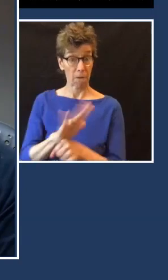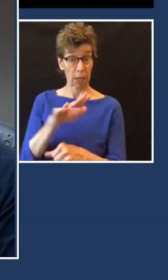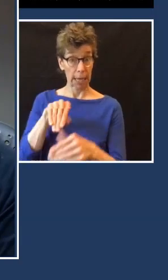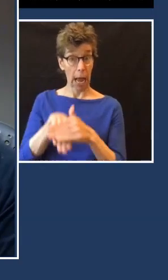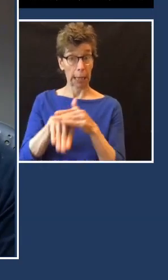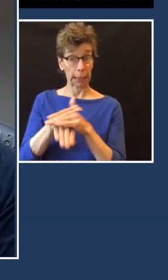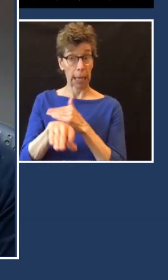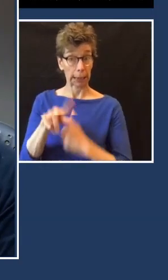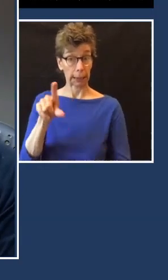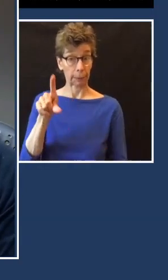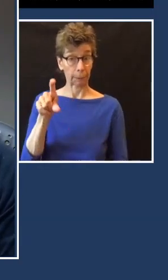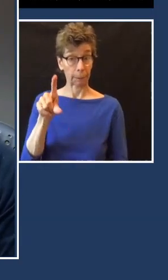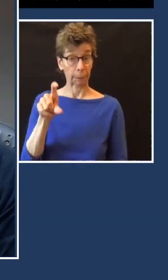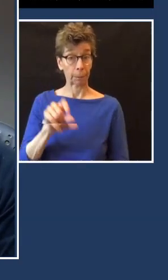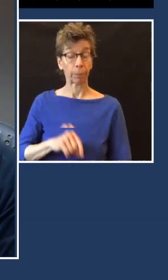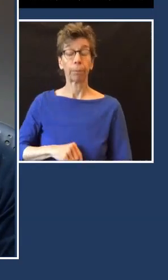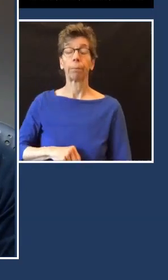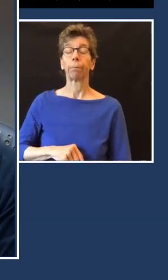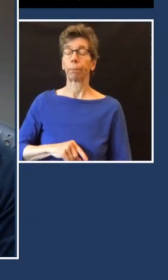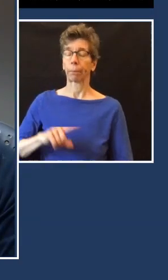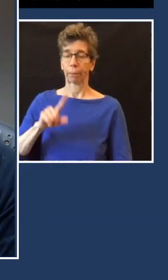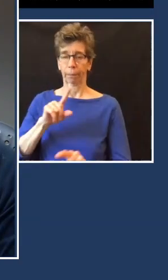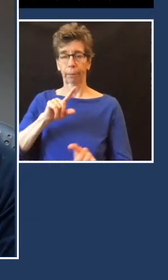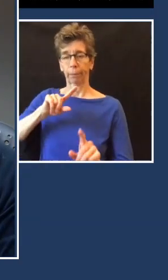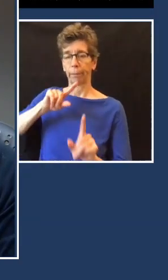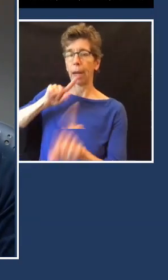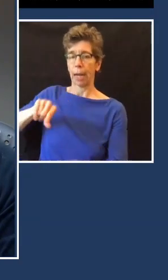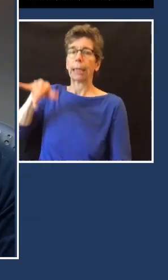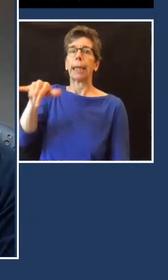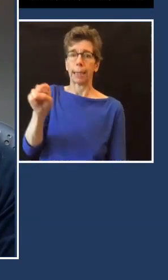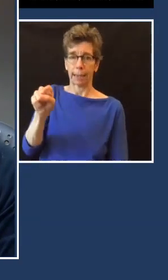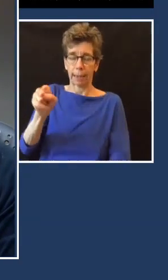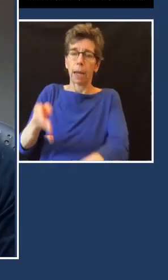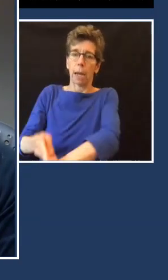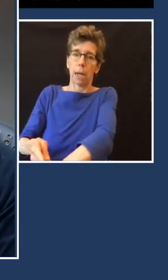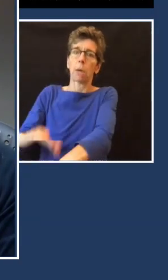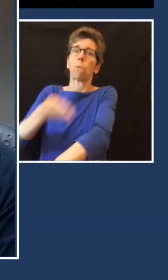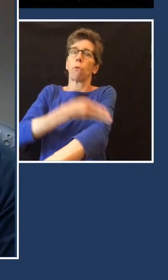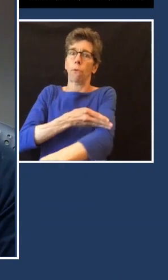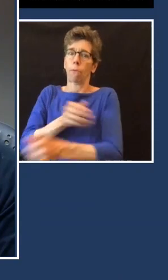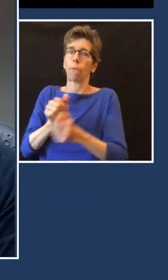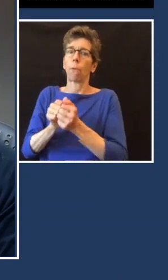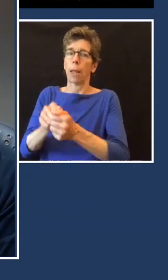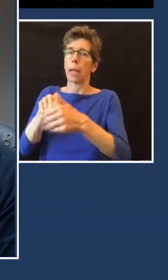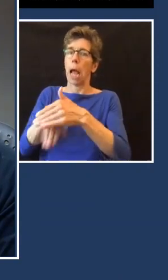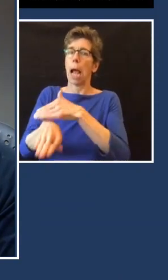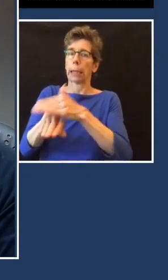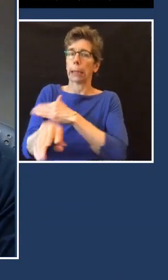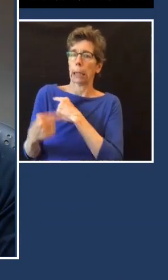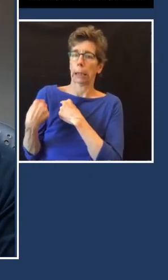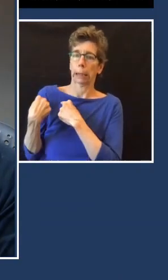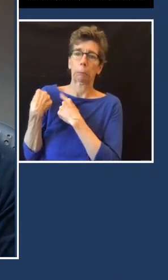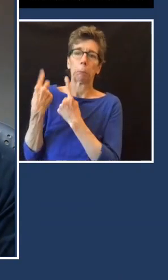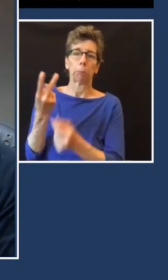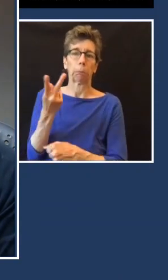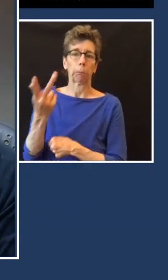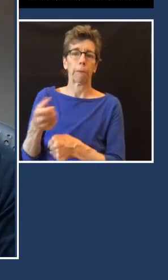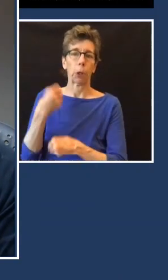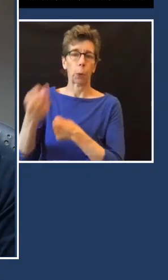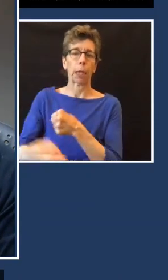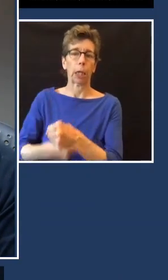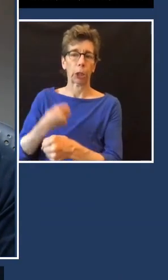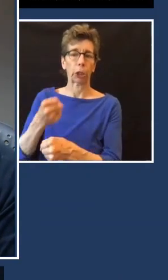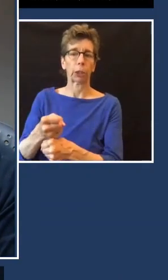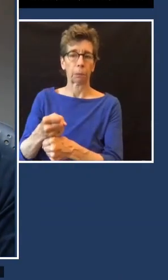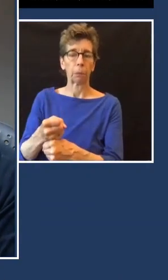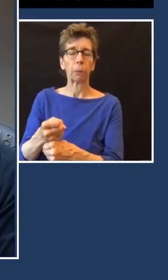Yes, LinkedIn has greatly improved their accessibility efforts, especially in the past few years. I would say that it is